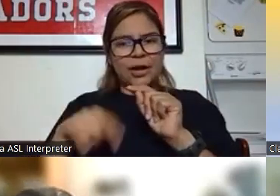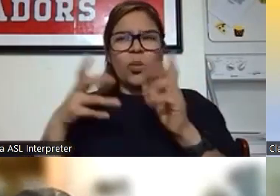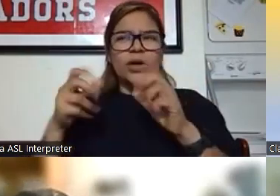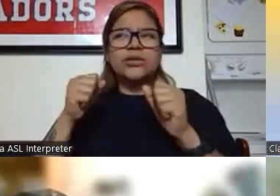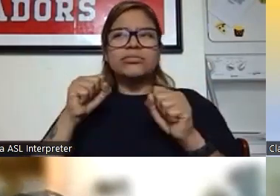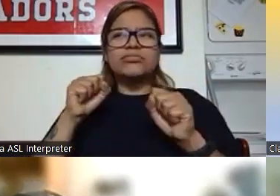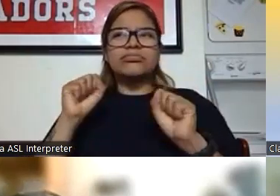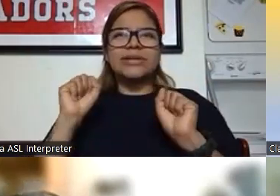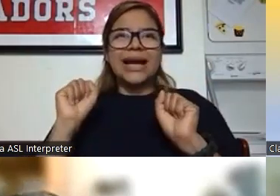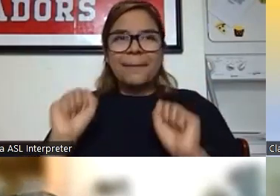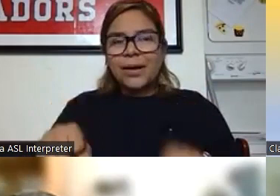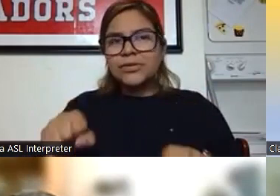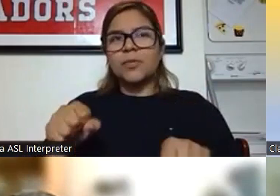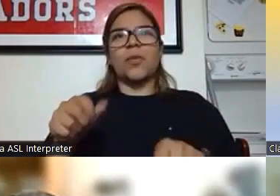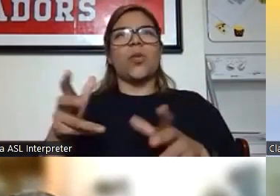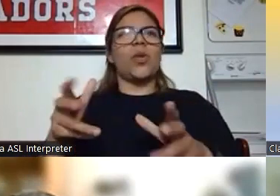working, and